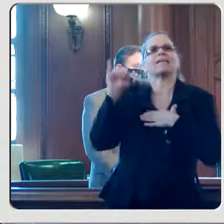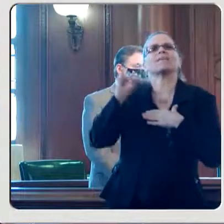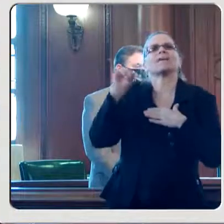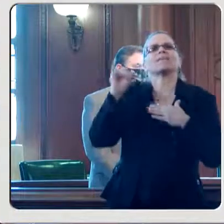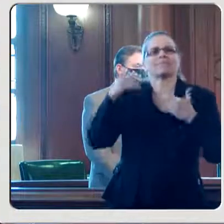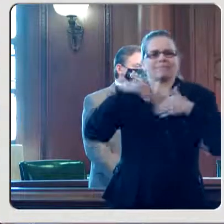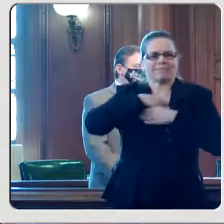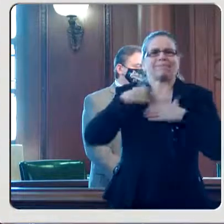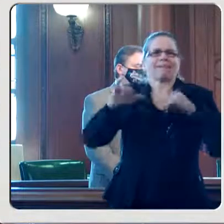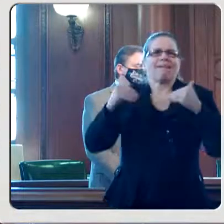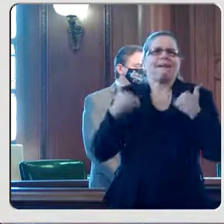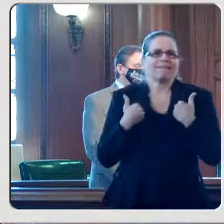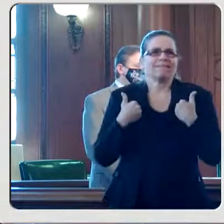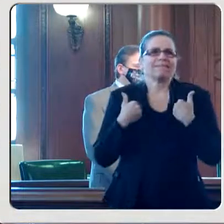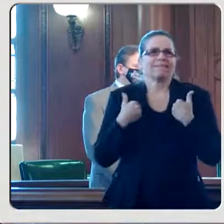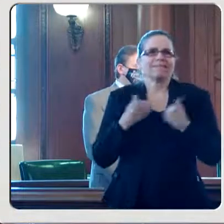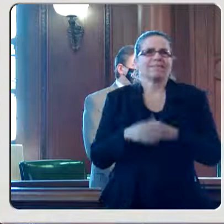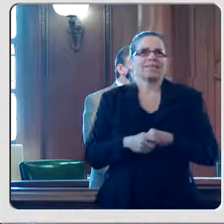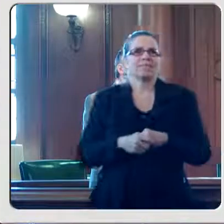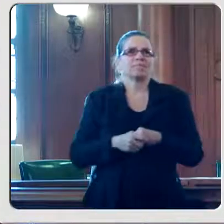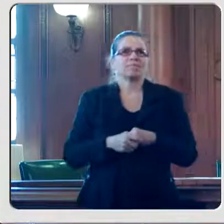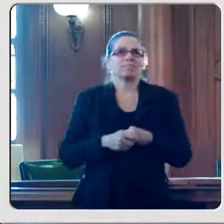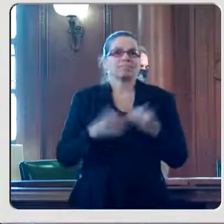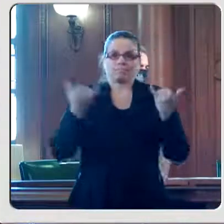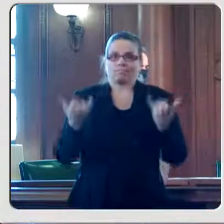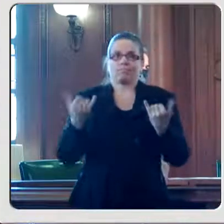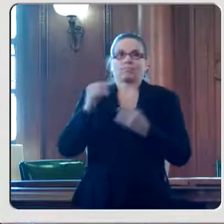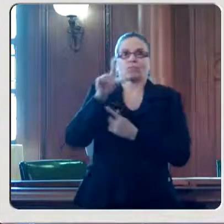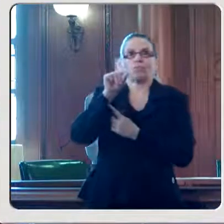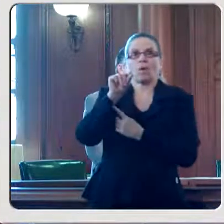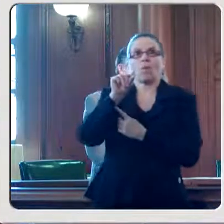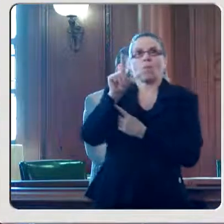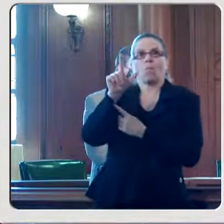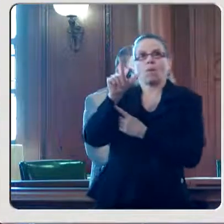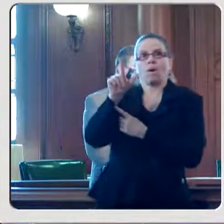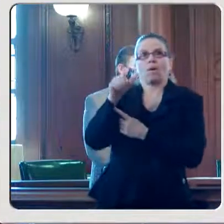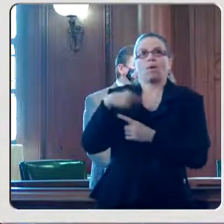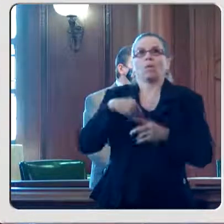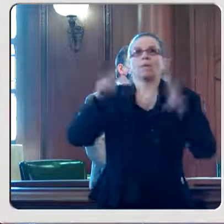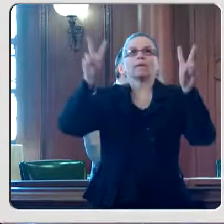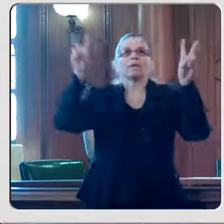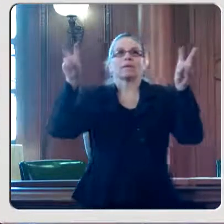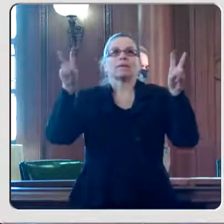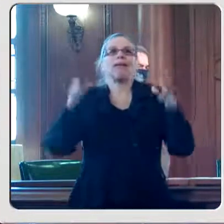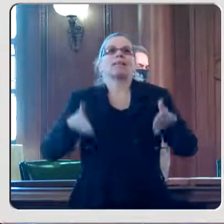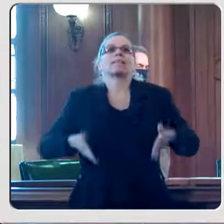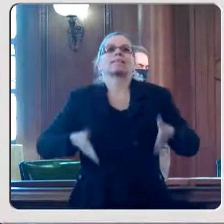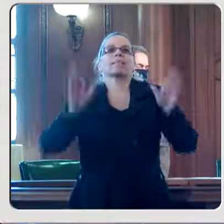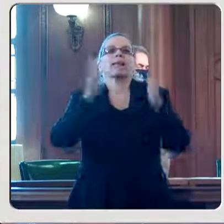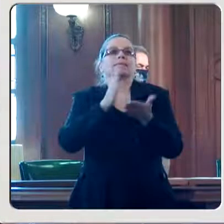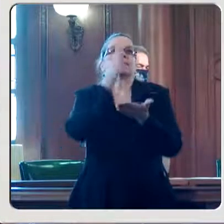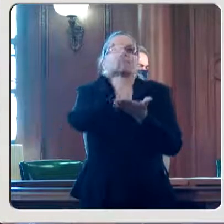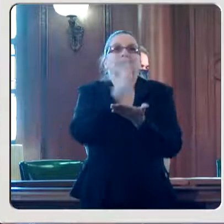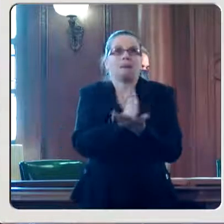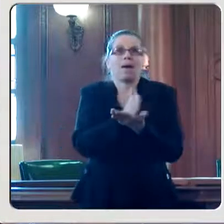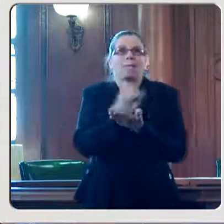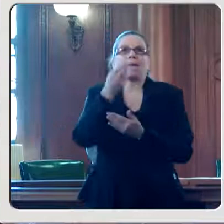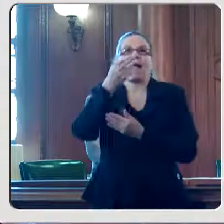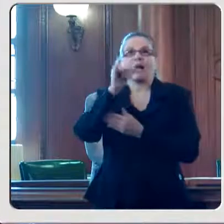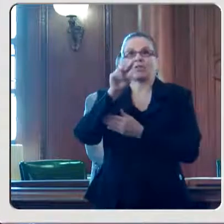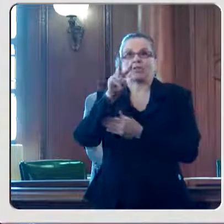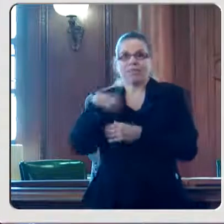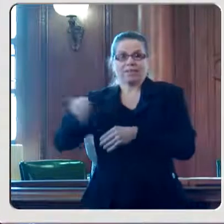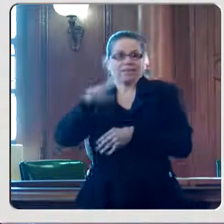this year's theme is Let's Stop HIV Together. And I do think that it's very